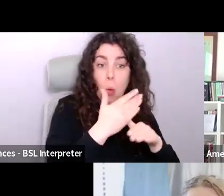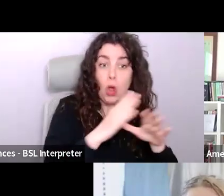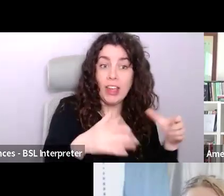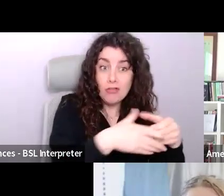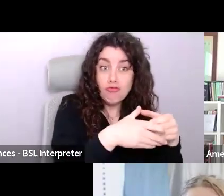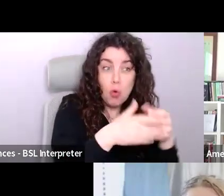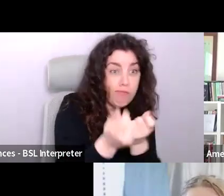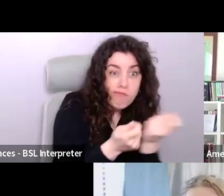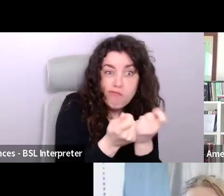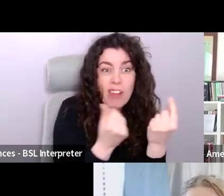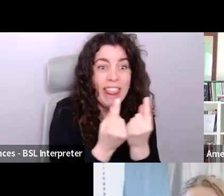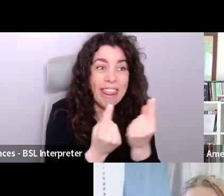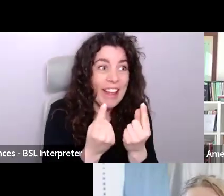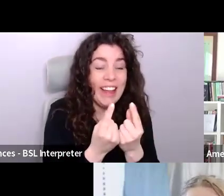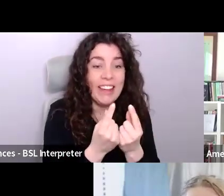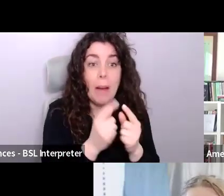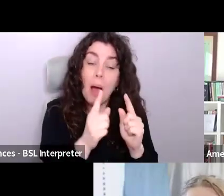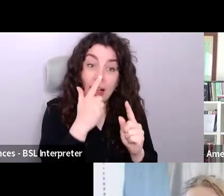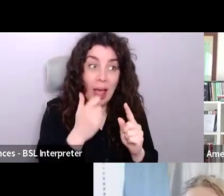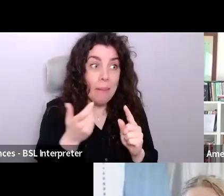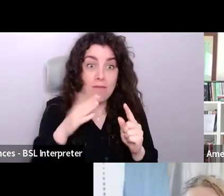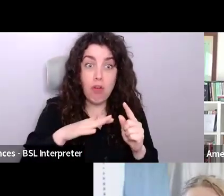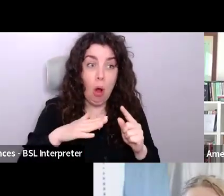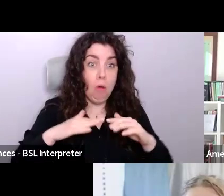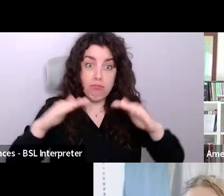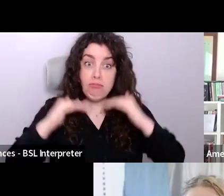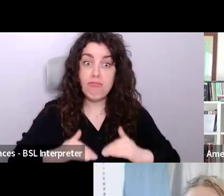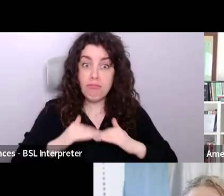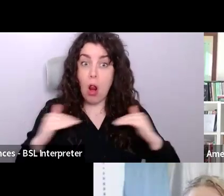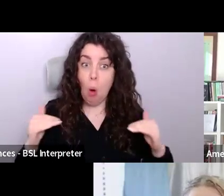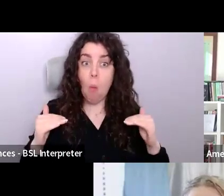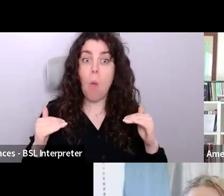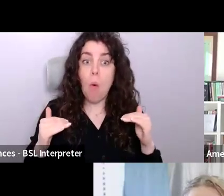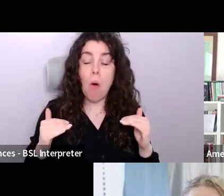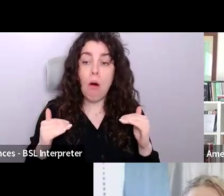also it can be from the bottom. So I can think of an example where